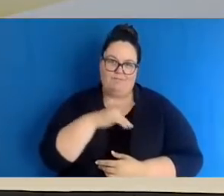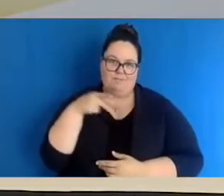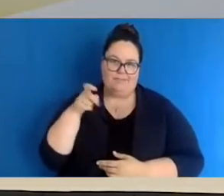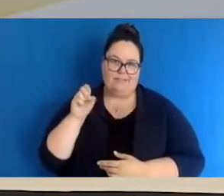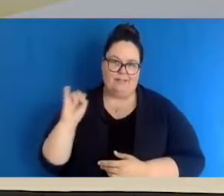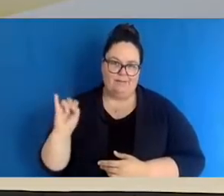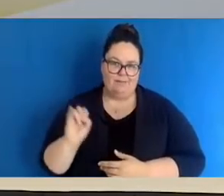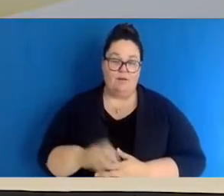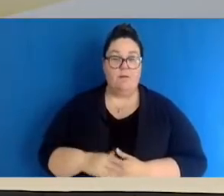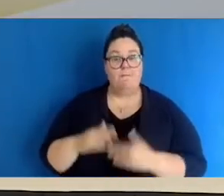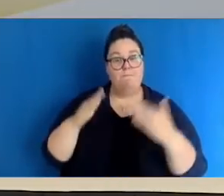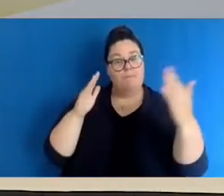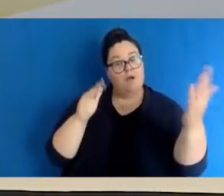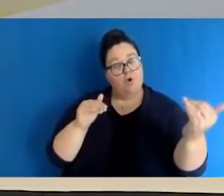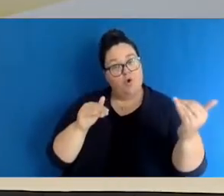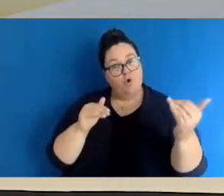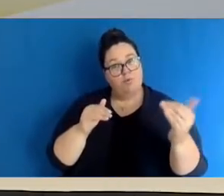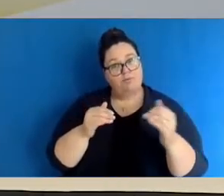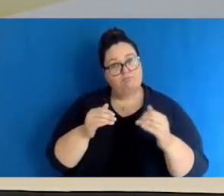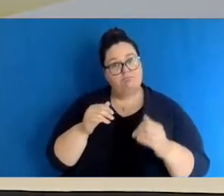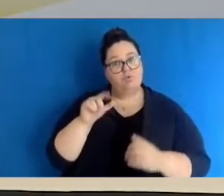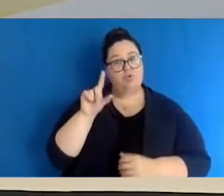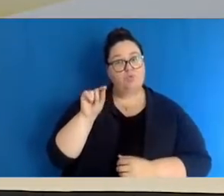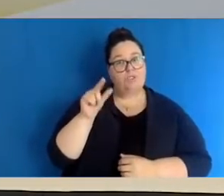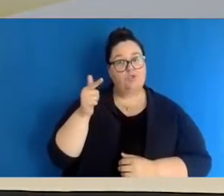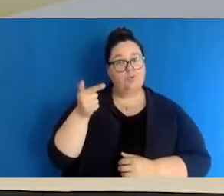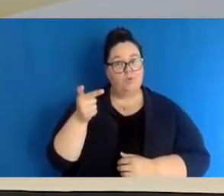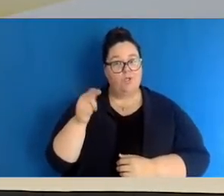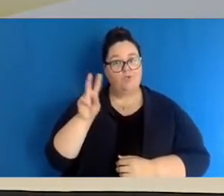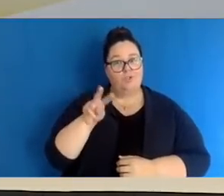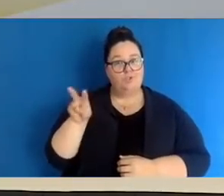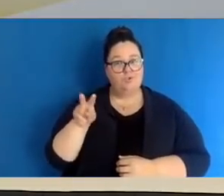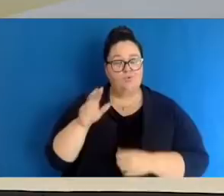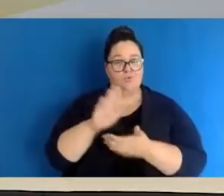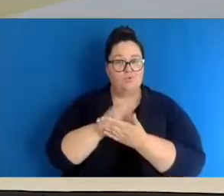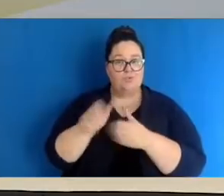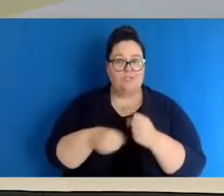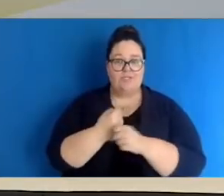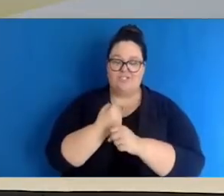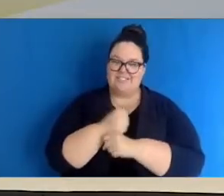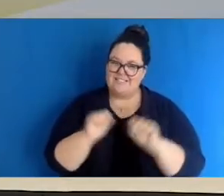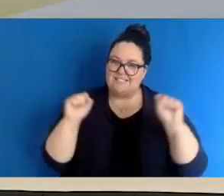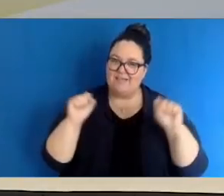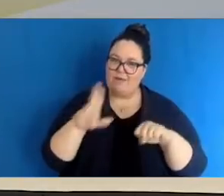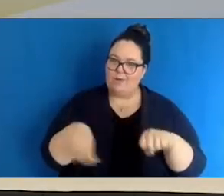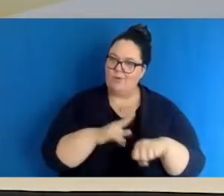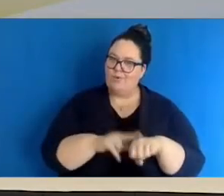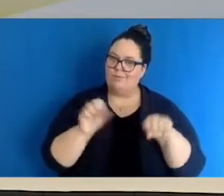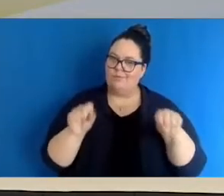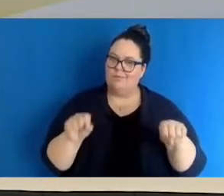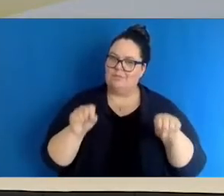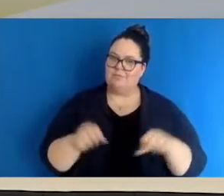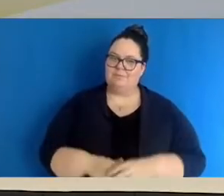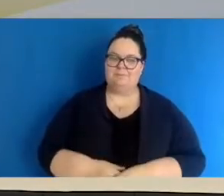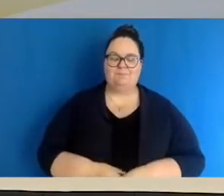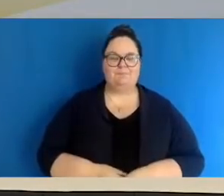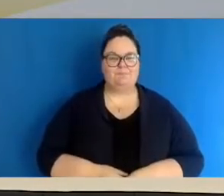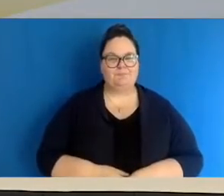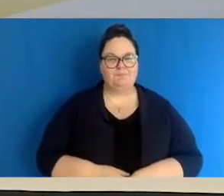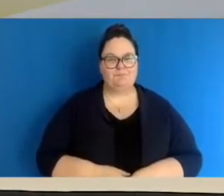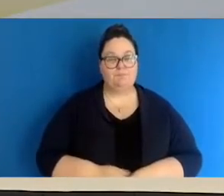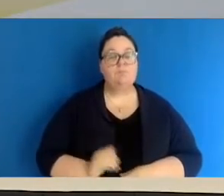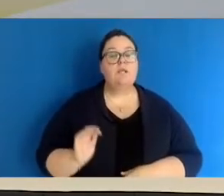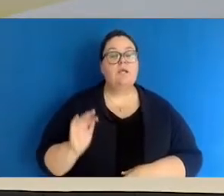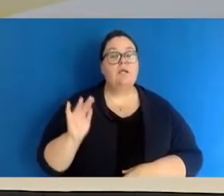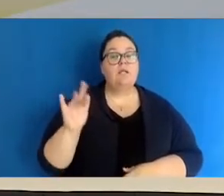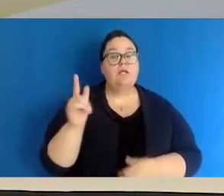hope the upcoming school year will be as normal and safe as possible for students, teachers, staff, and families. Later this